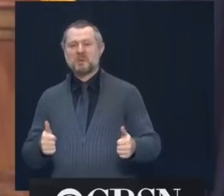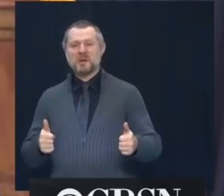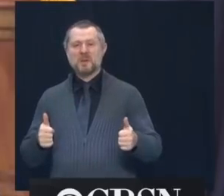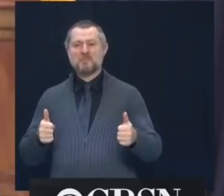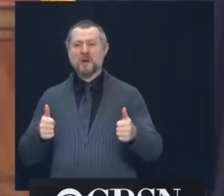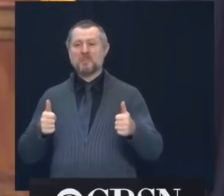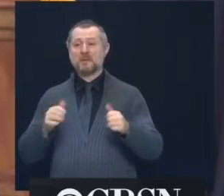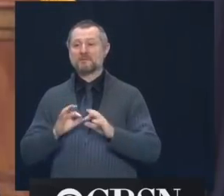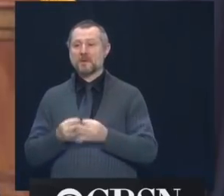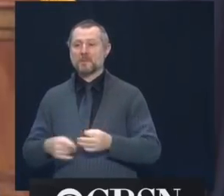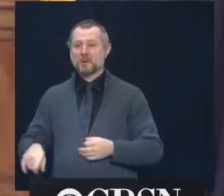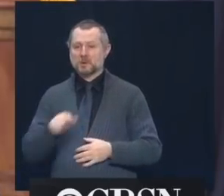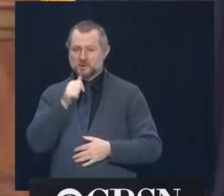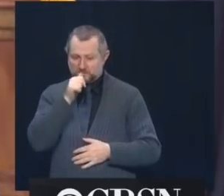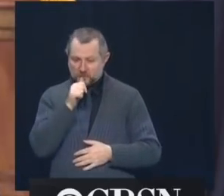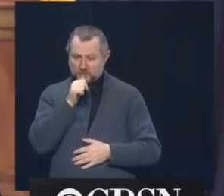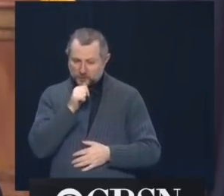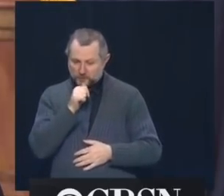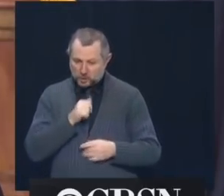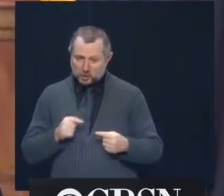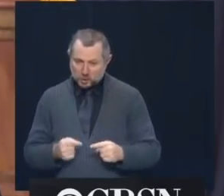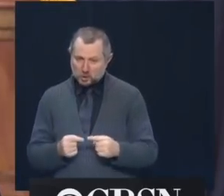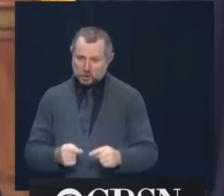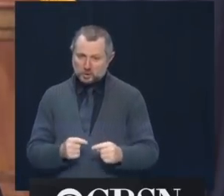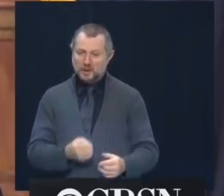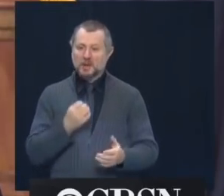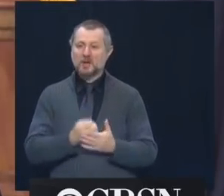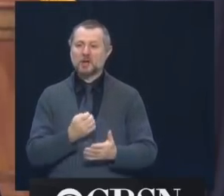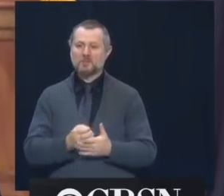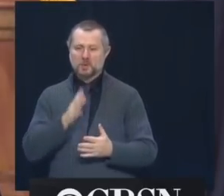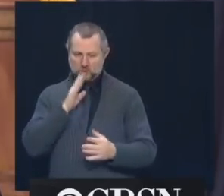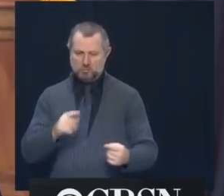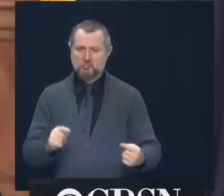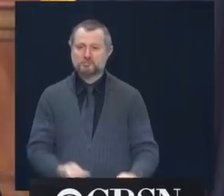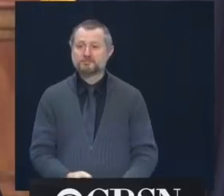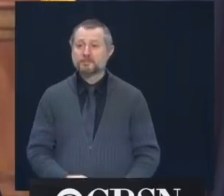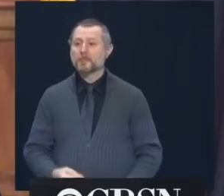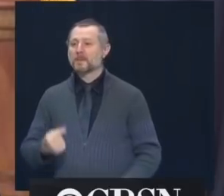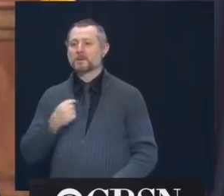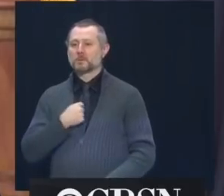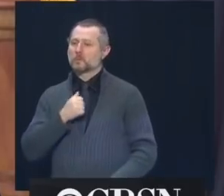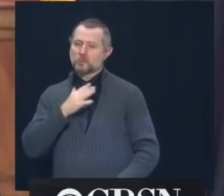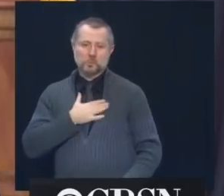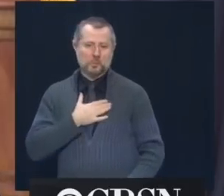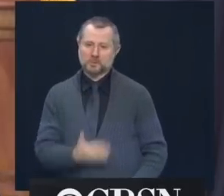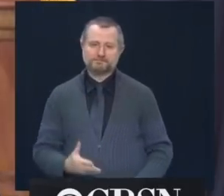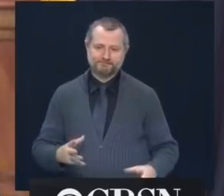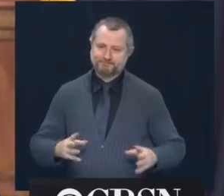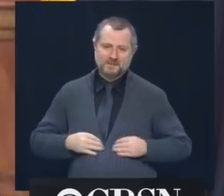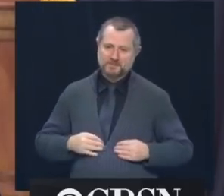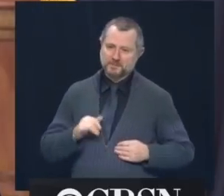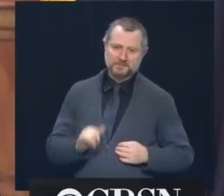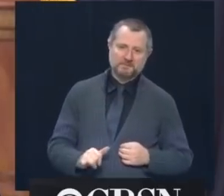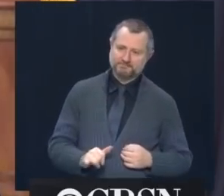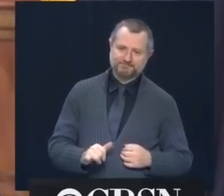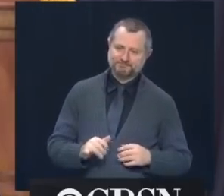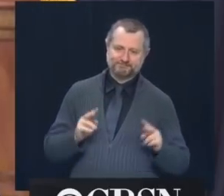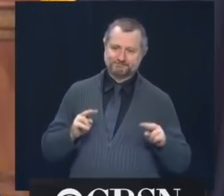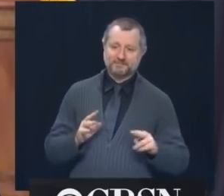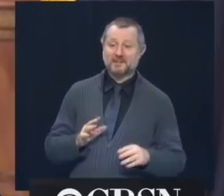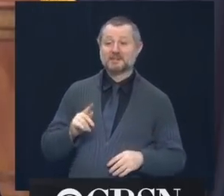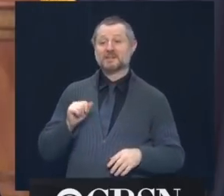families, and it will hurt the economy. And I'm not willing to go there. Tax increases, I